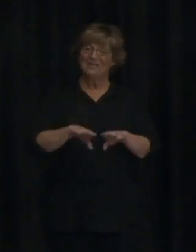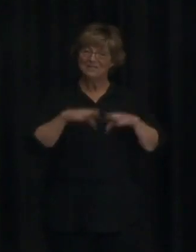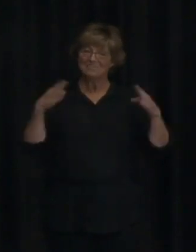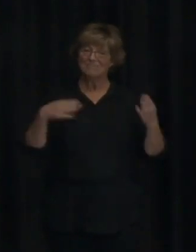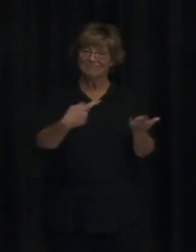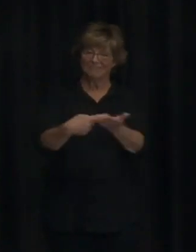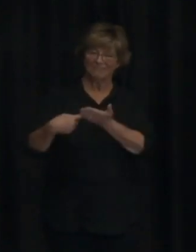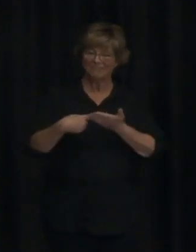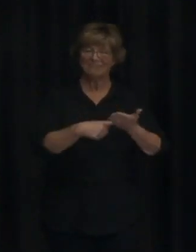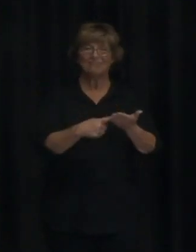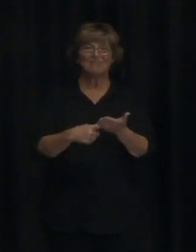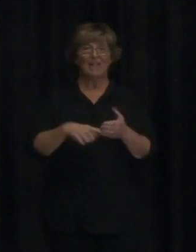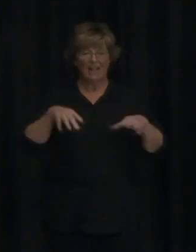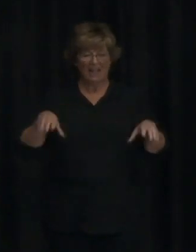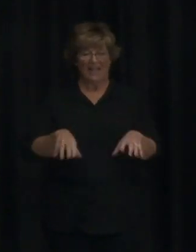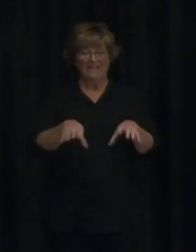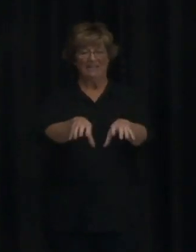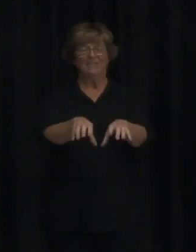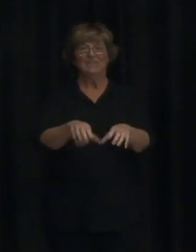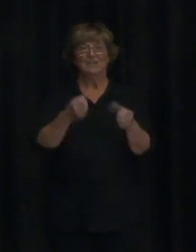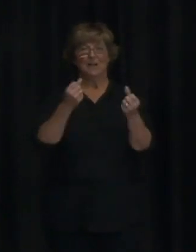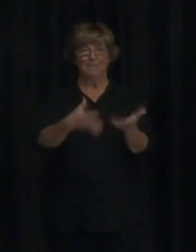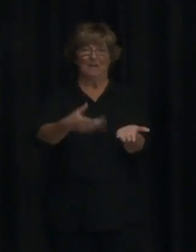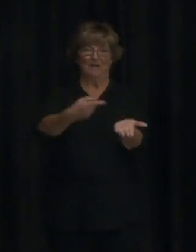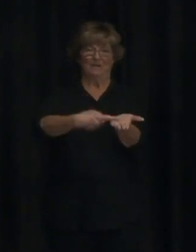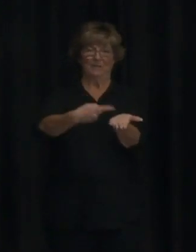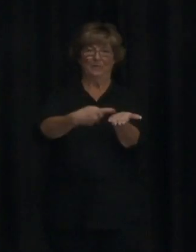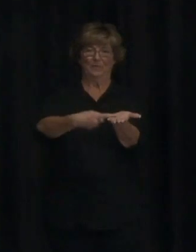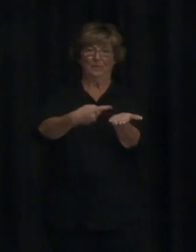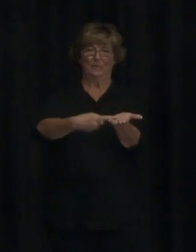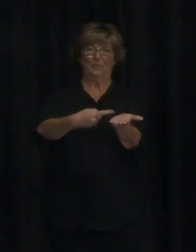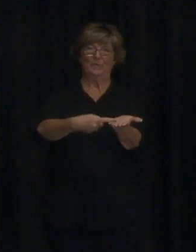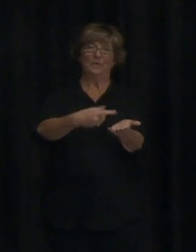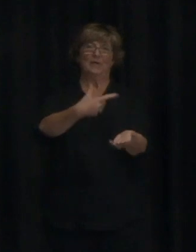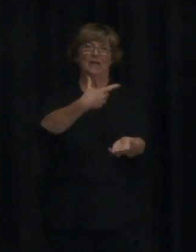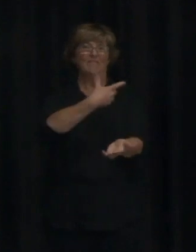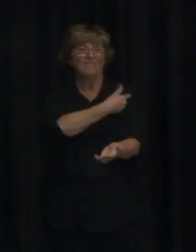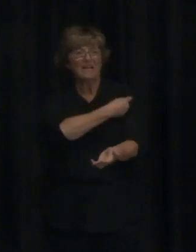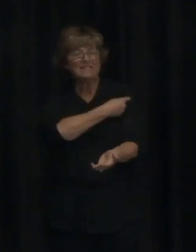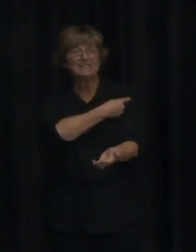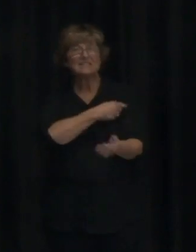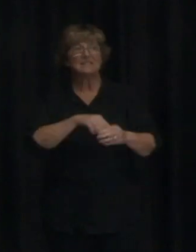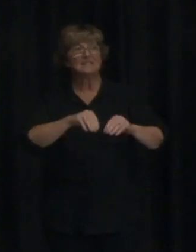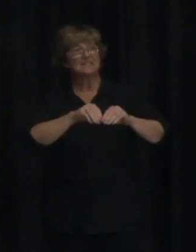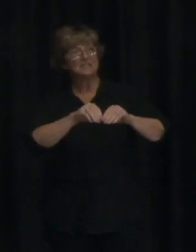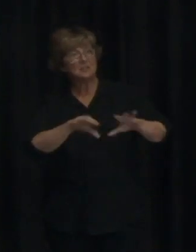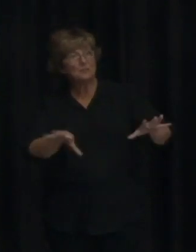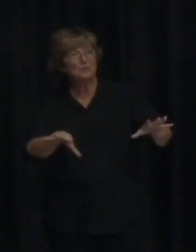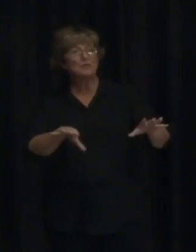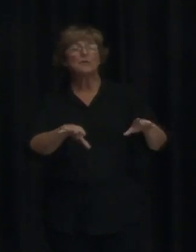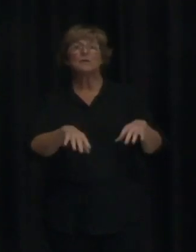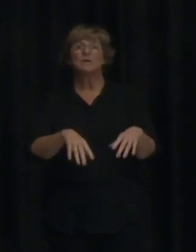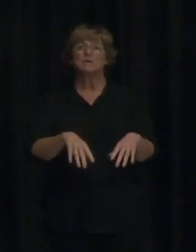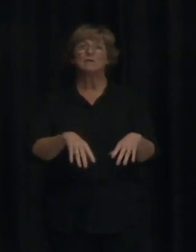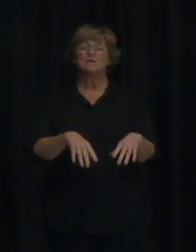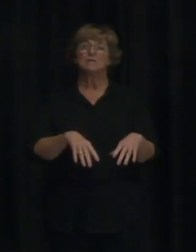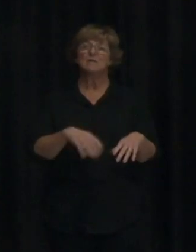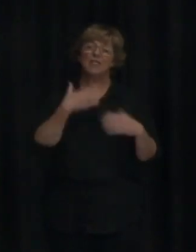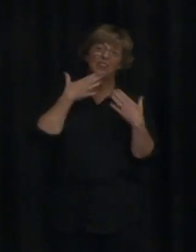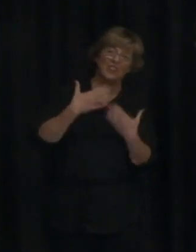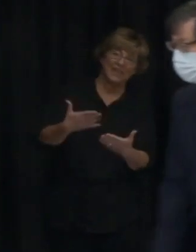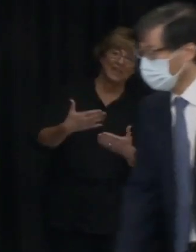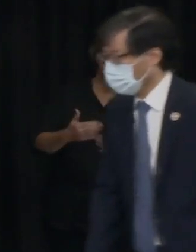always proactively had many conversations about things like vaccine distribution and other types of issues as well. Certainly as chair of the health committee, thank